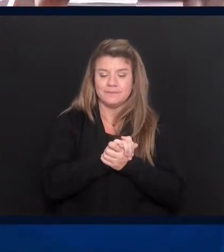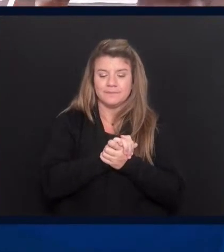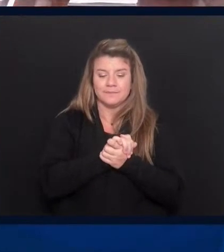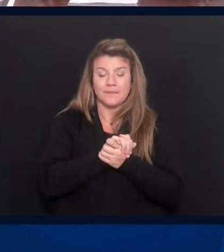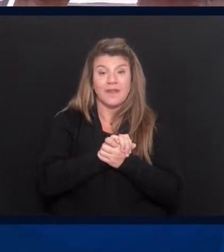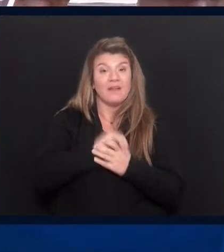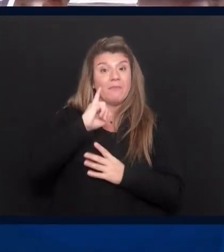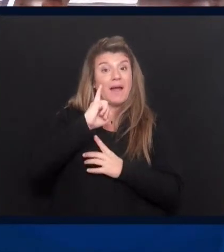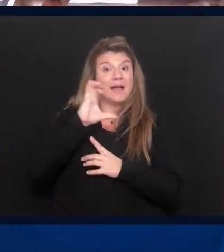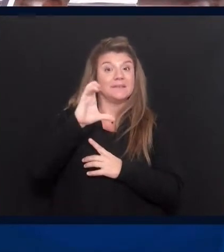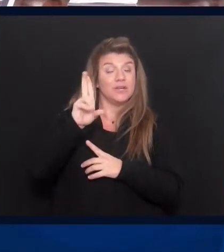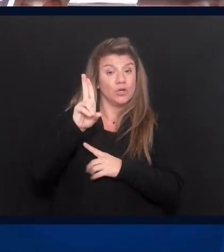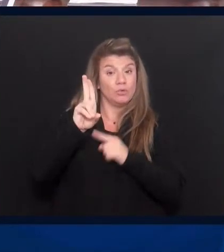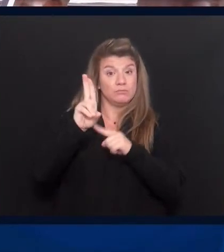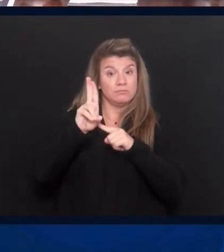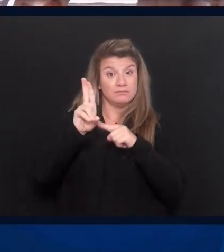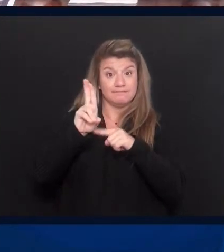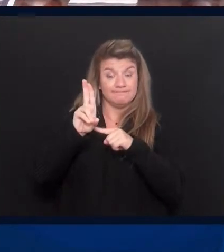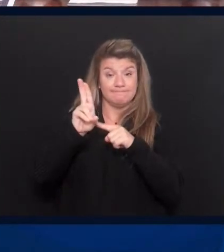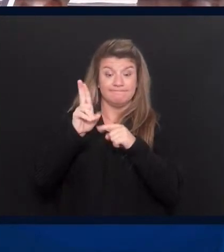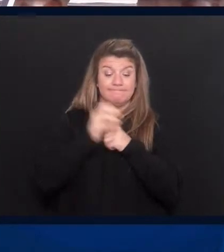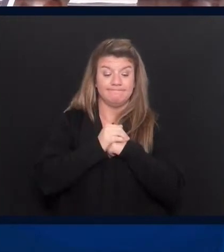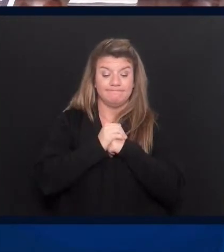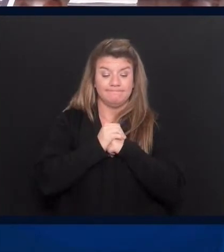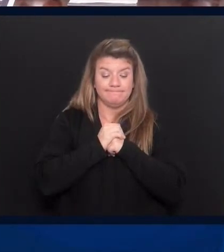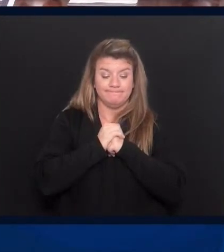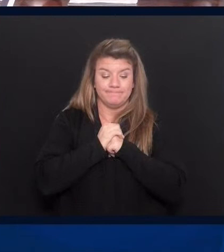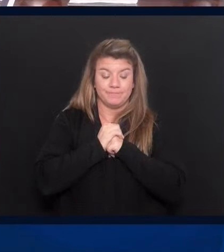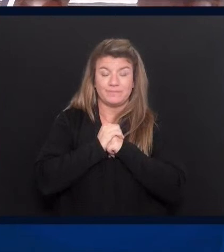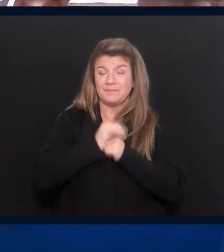the ICU units,